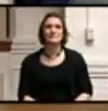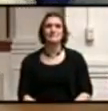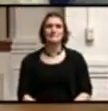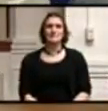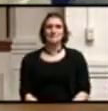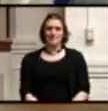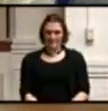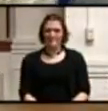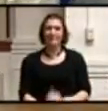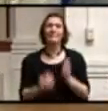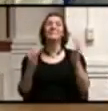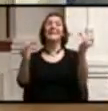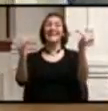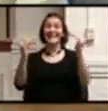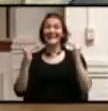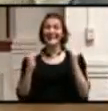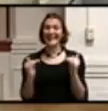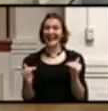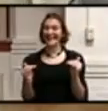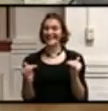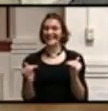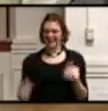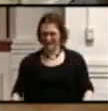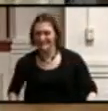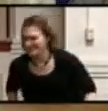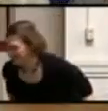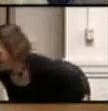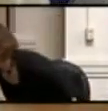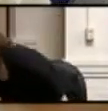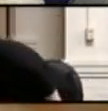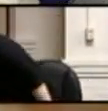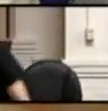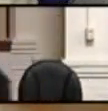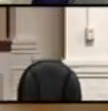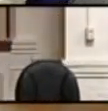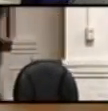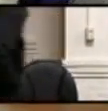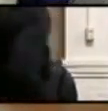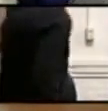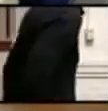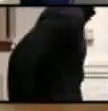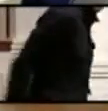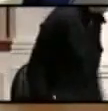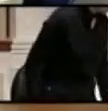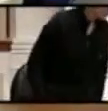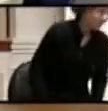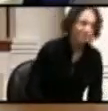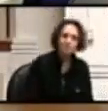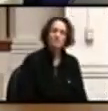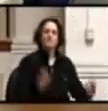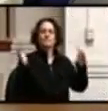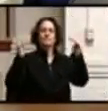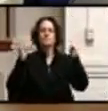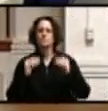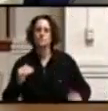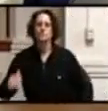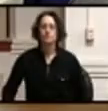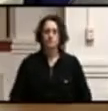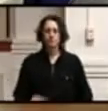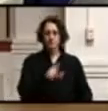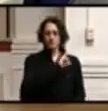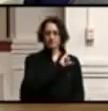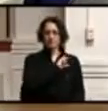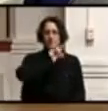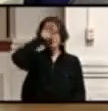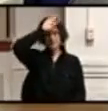The next matter on the agenda is police fire facilities project update. So